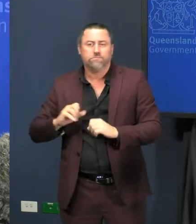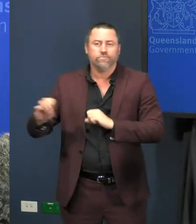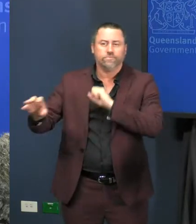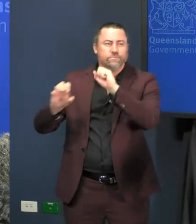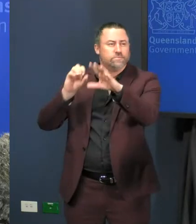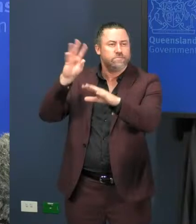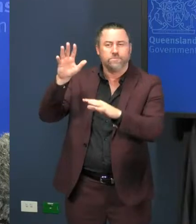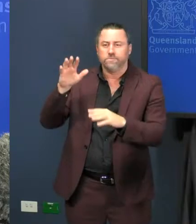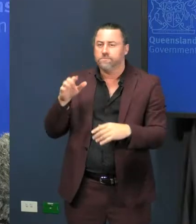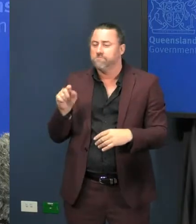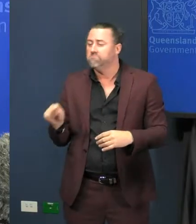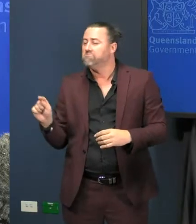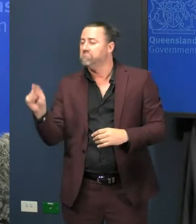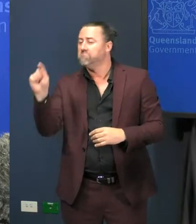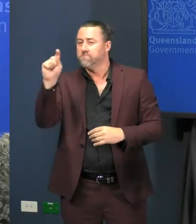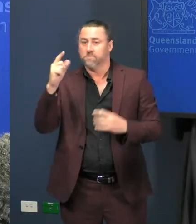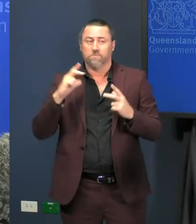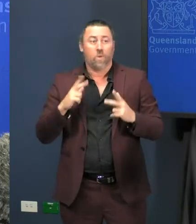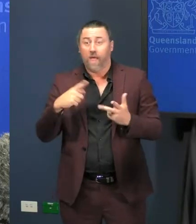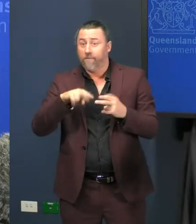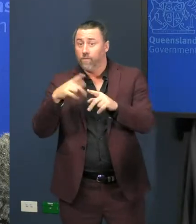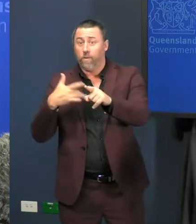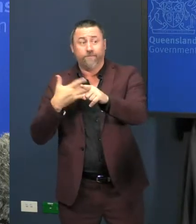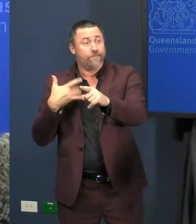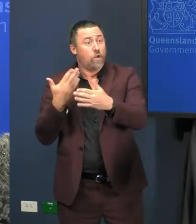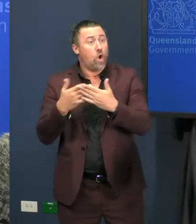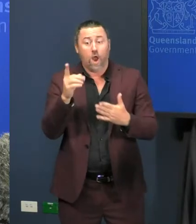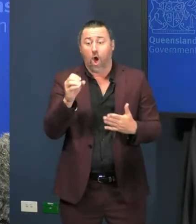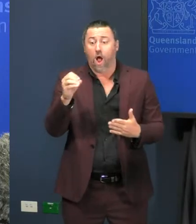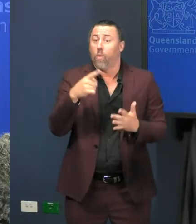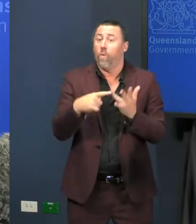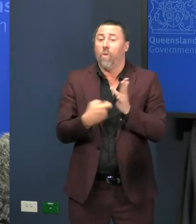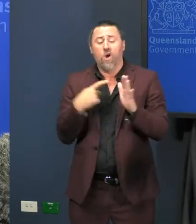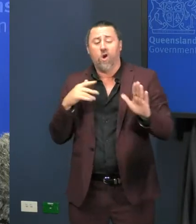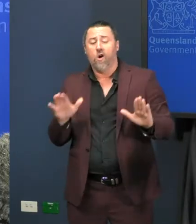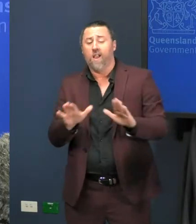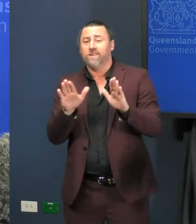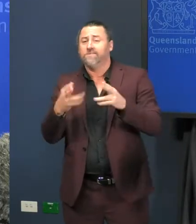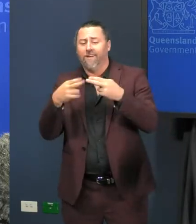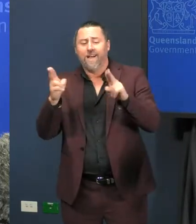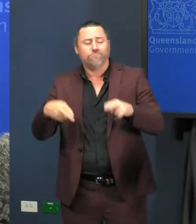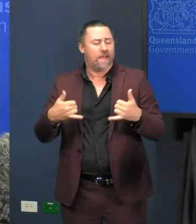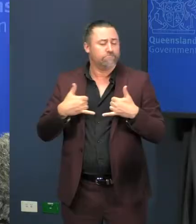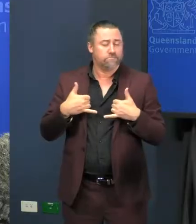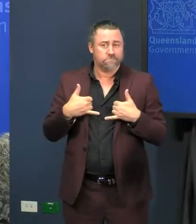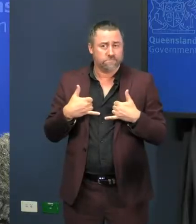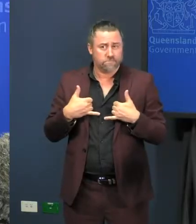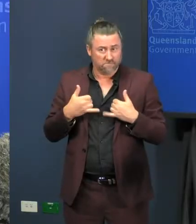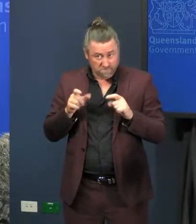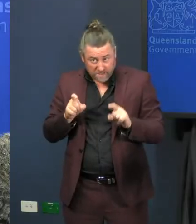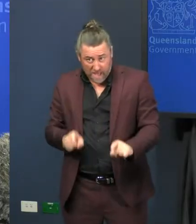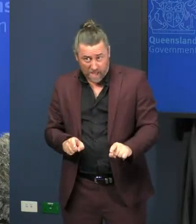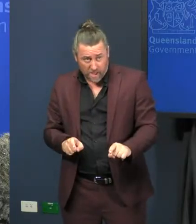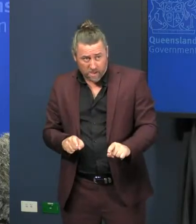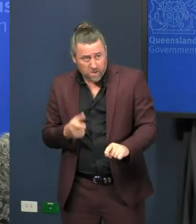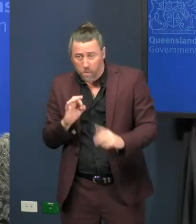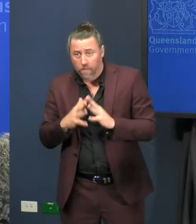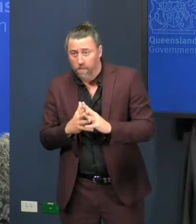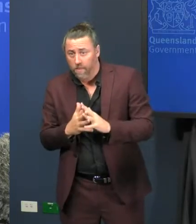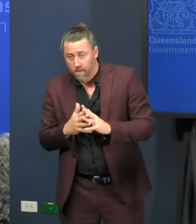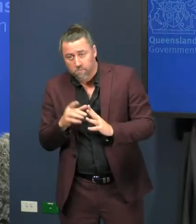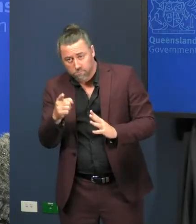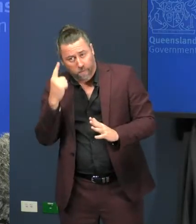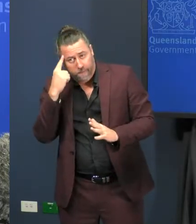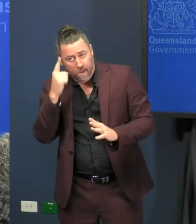that people who either reside there or who are currently holidaying there heed those warnings and make sure that they make a